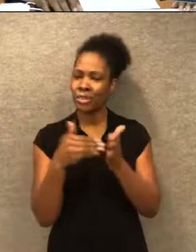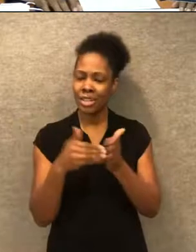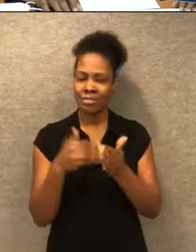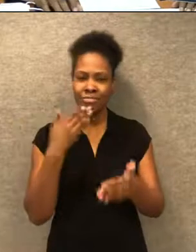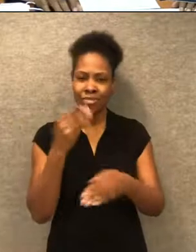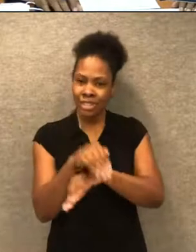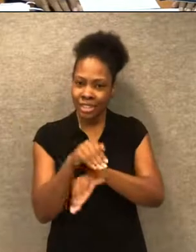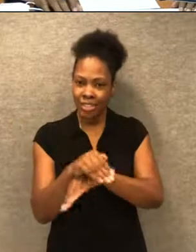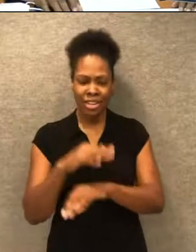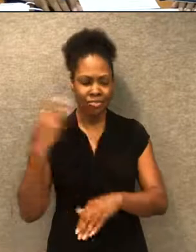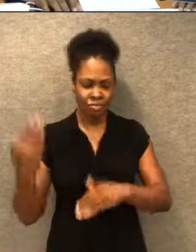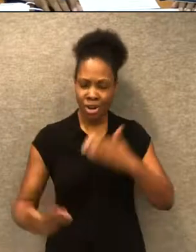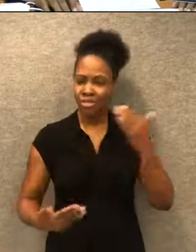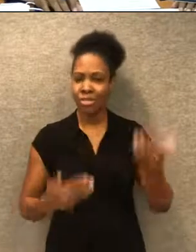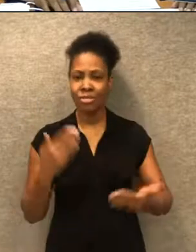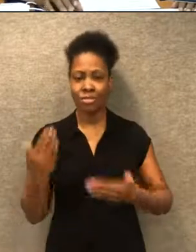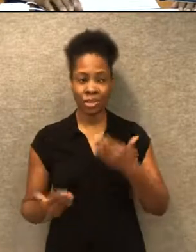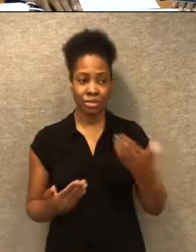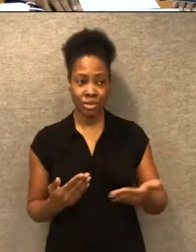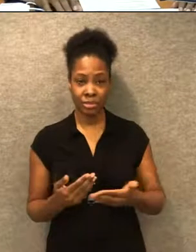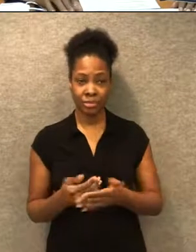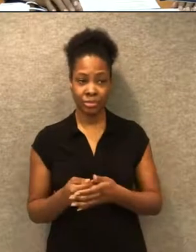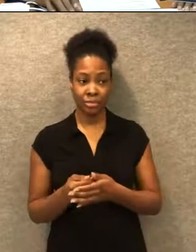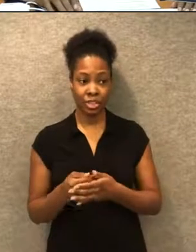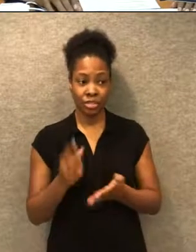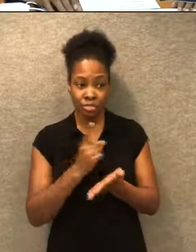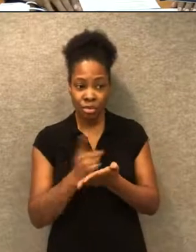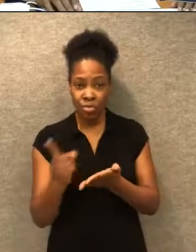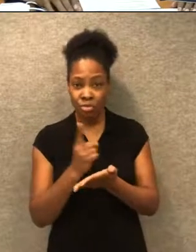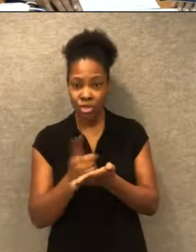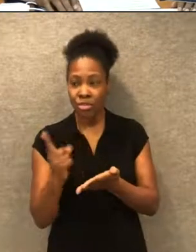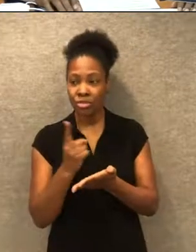everyone. Welcome to our weekly